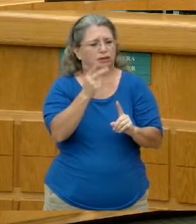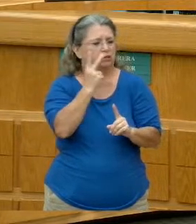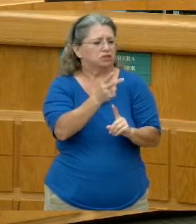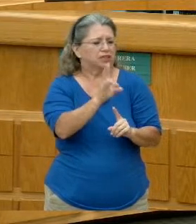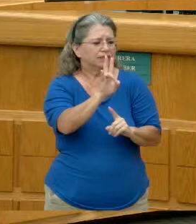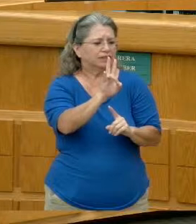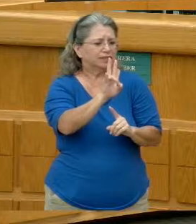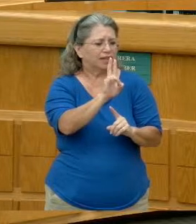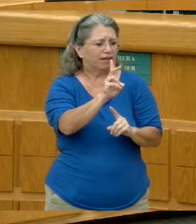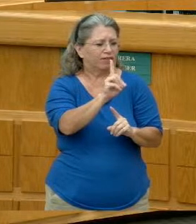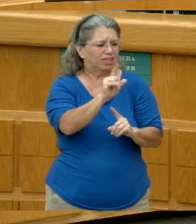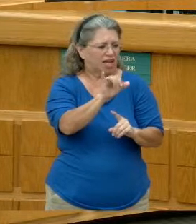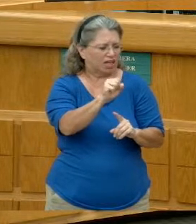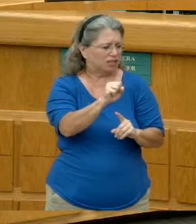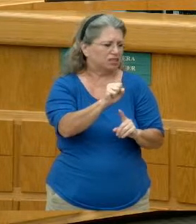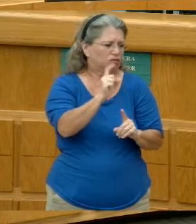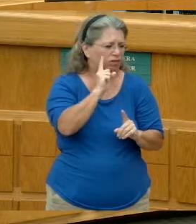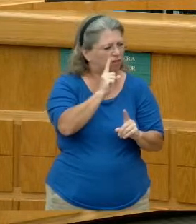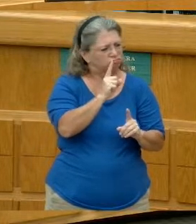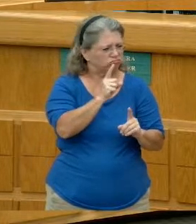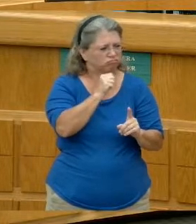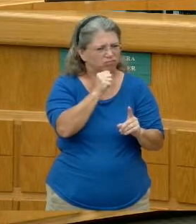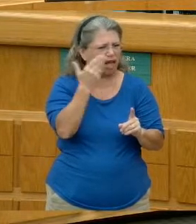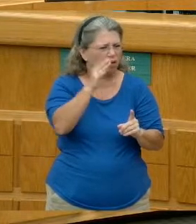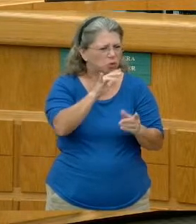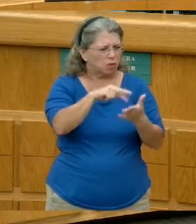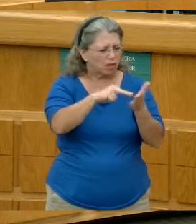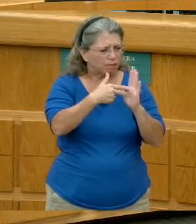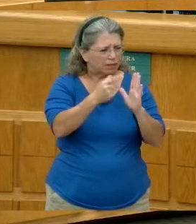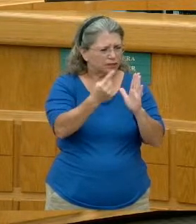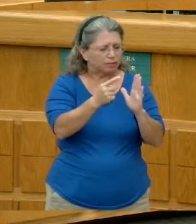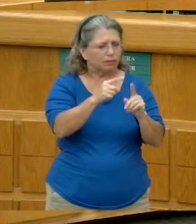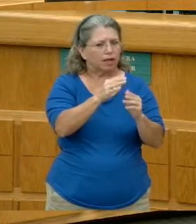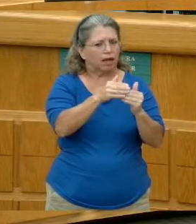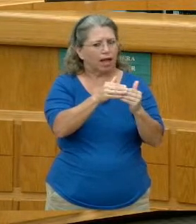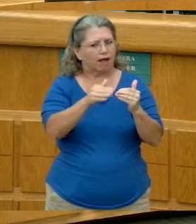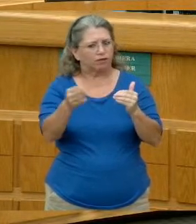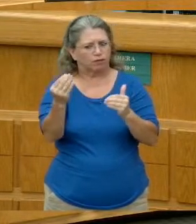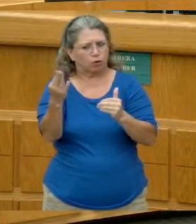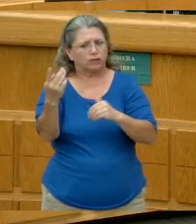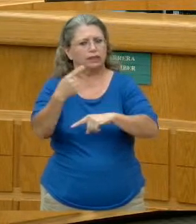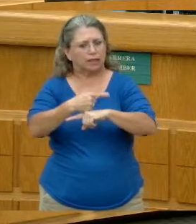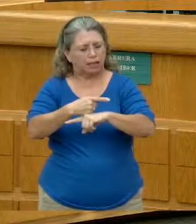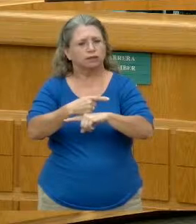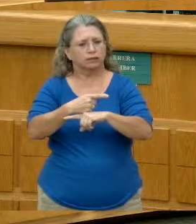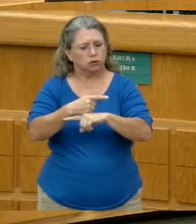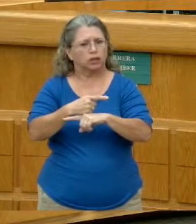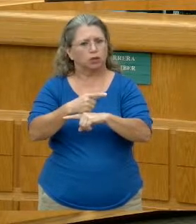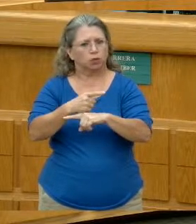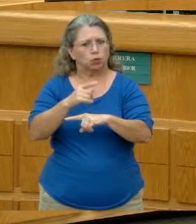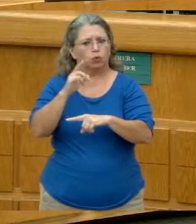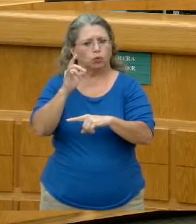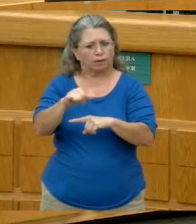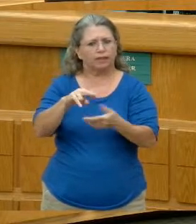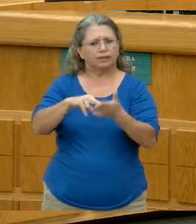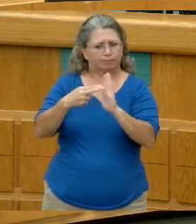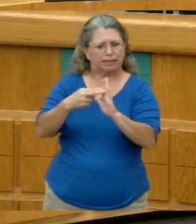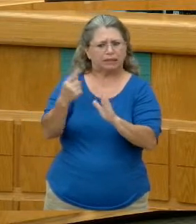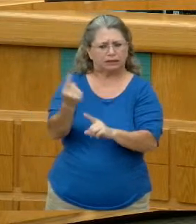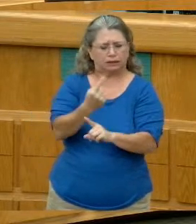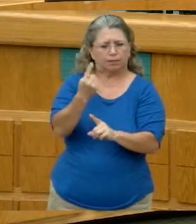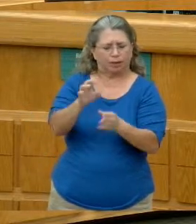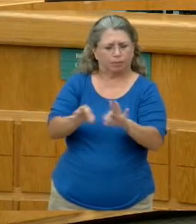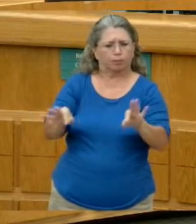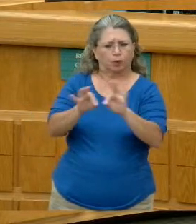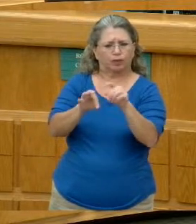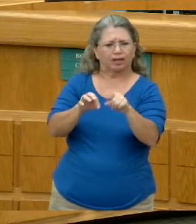But at 14 days, you know that it does. That's what we call a real trend. And that's what science is all